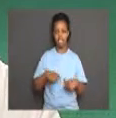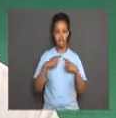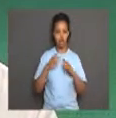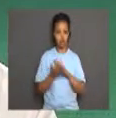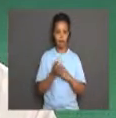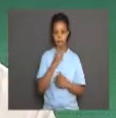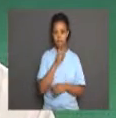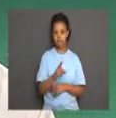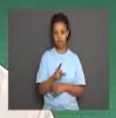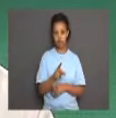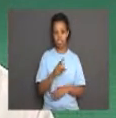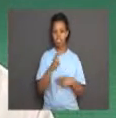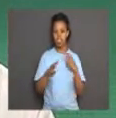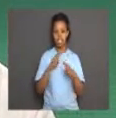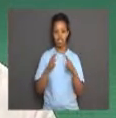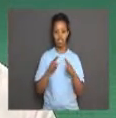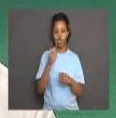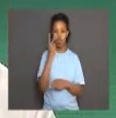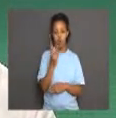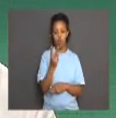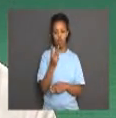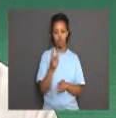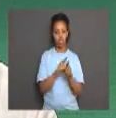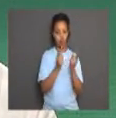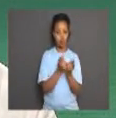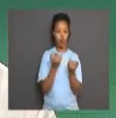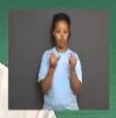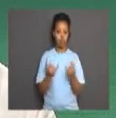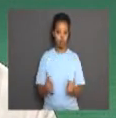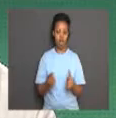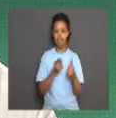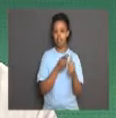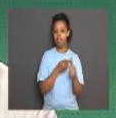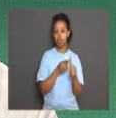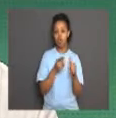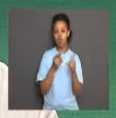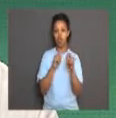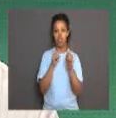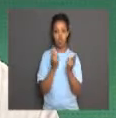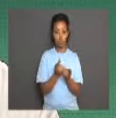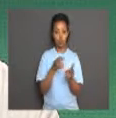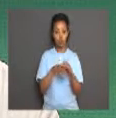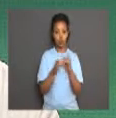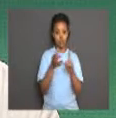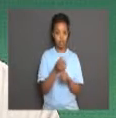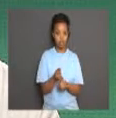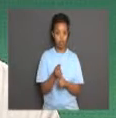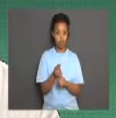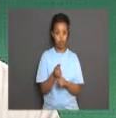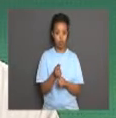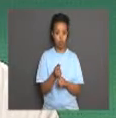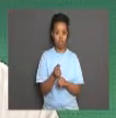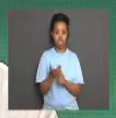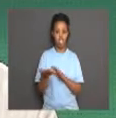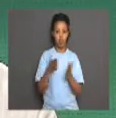Scientists group them into two categories. The first category consists of the remains of